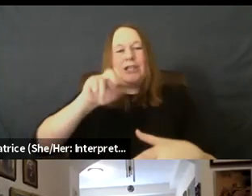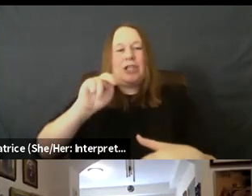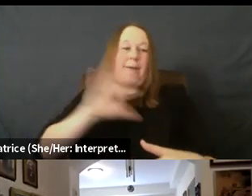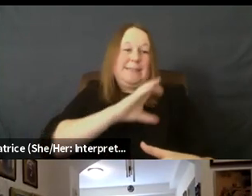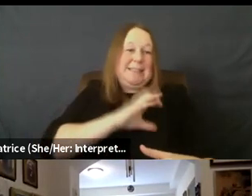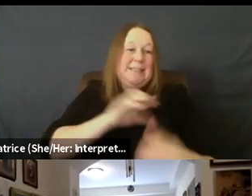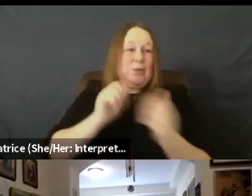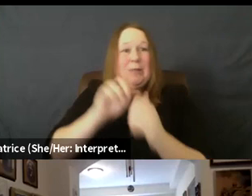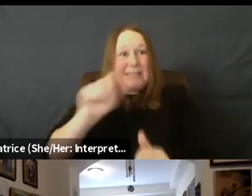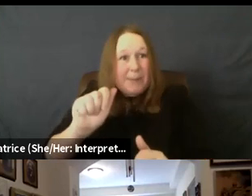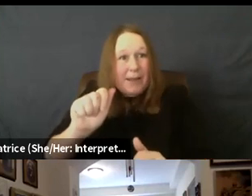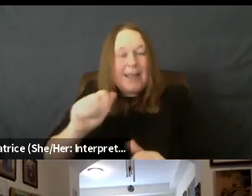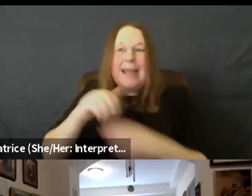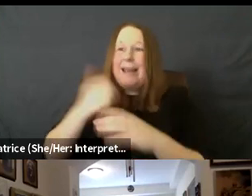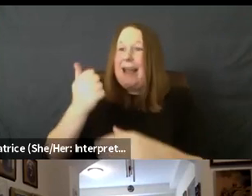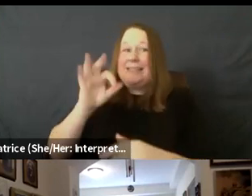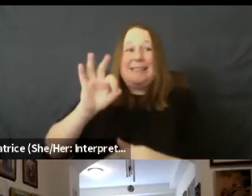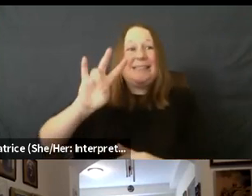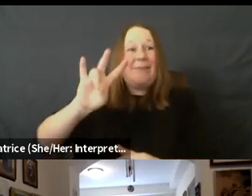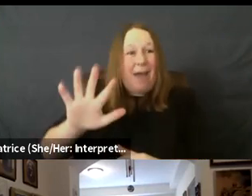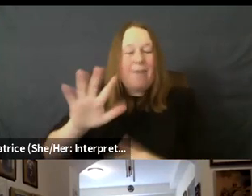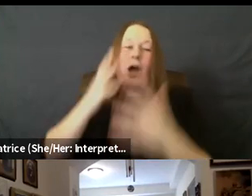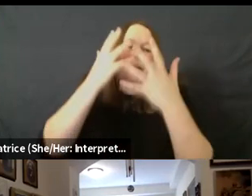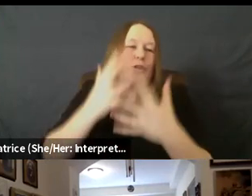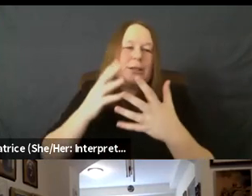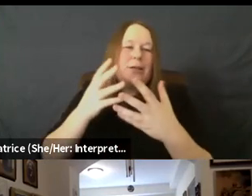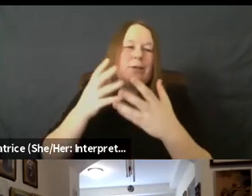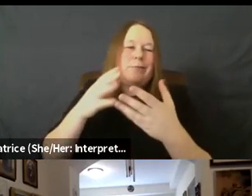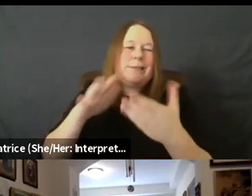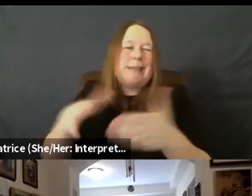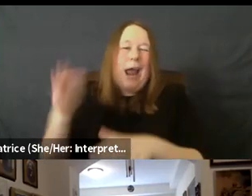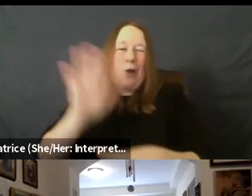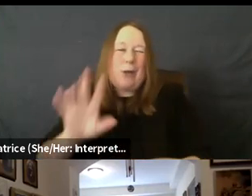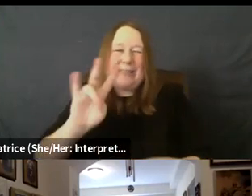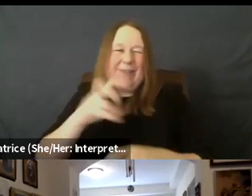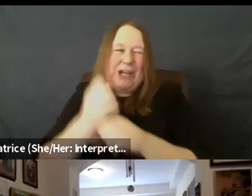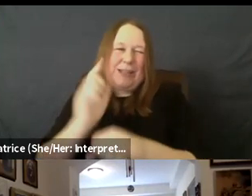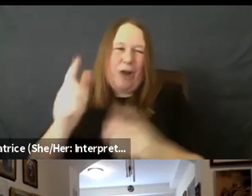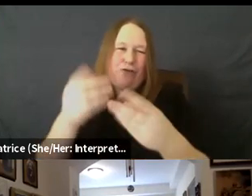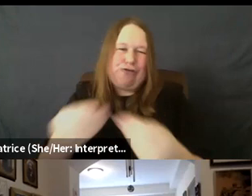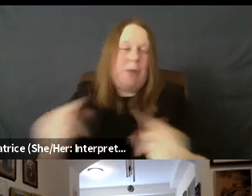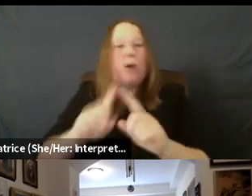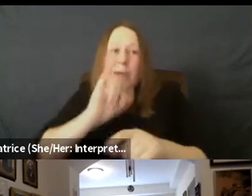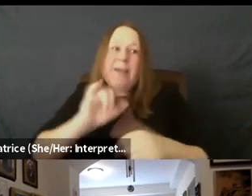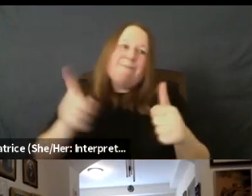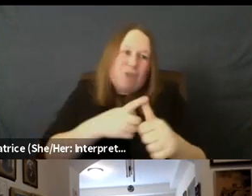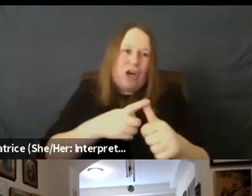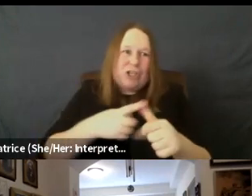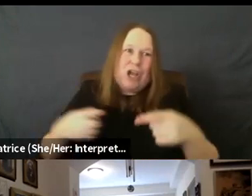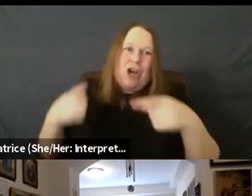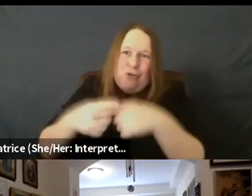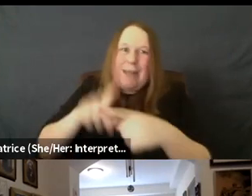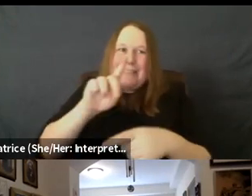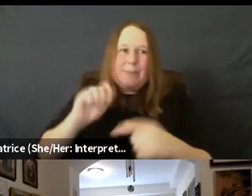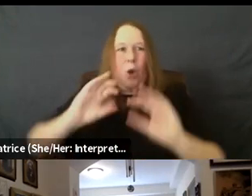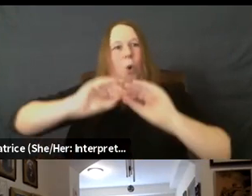with Disabilities in 1975, which unfortunately died about 7 years later, but really was the first cross-disability